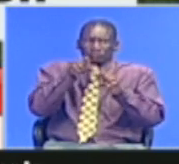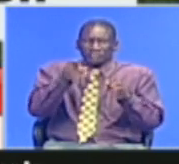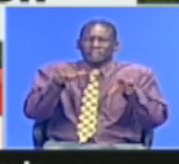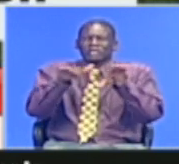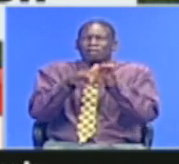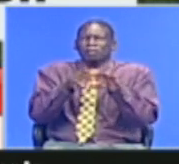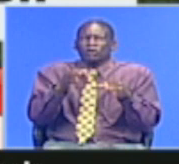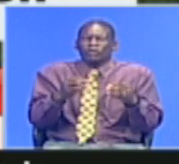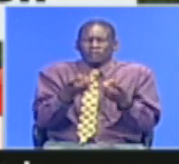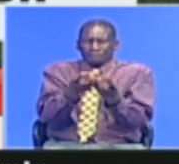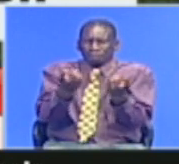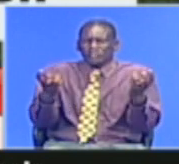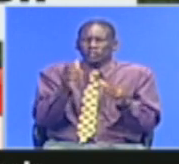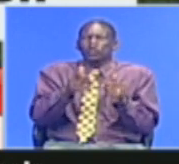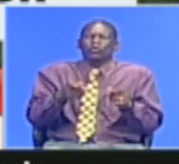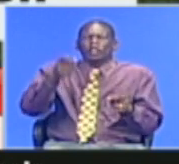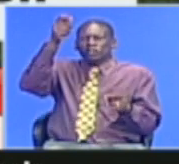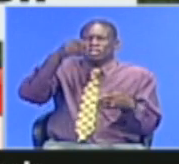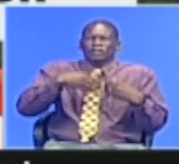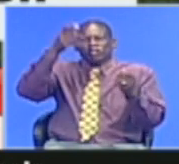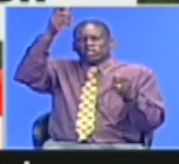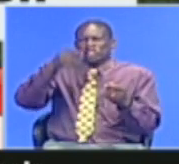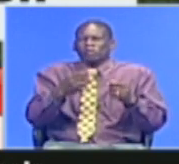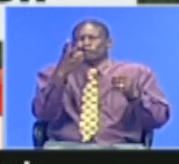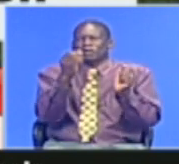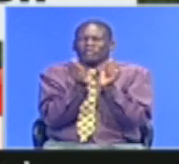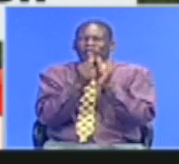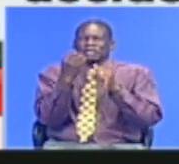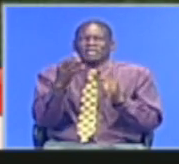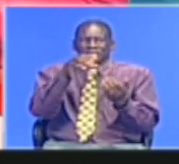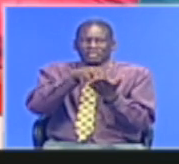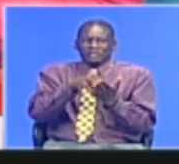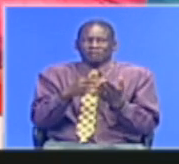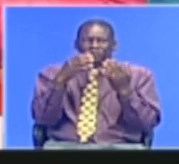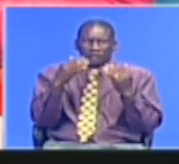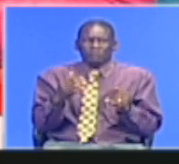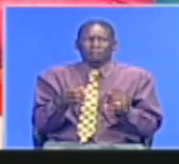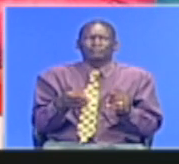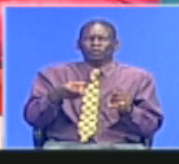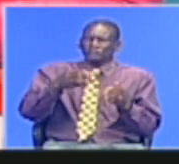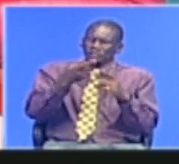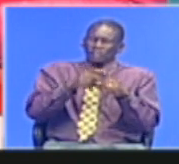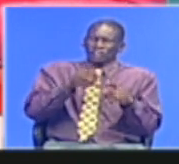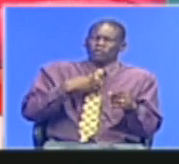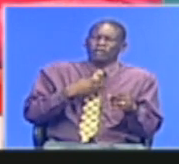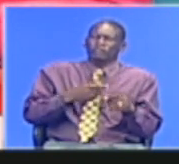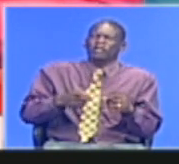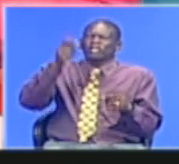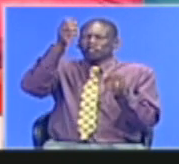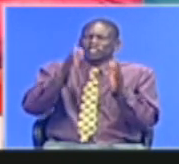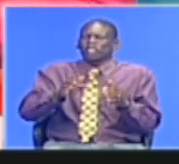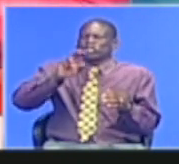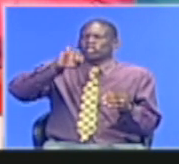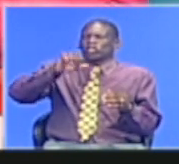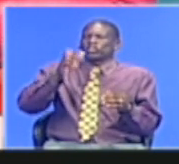of the bench that decided the 2013 petition. And then Justice Njoki Dungu, she's